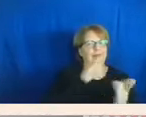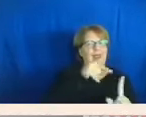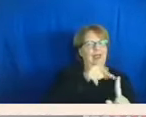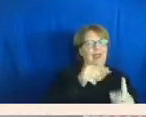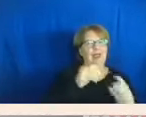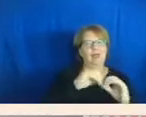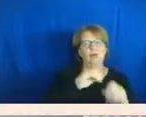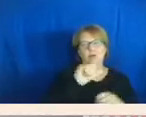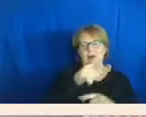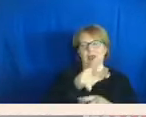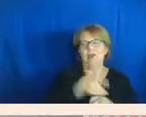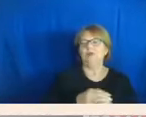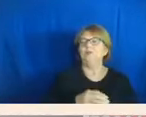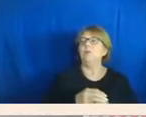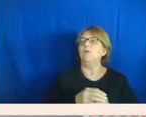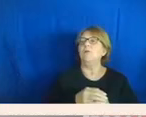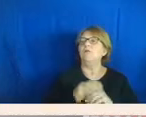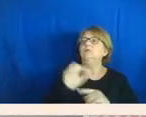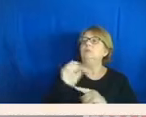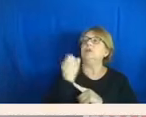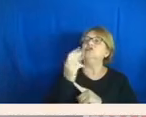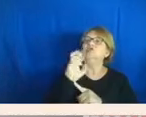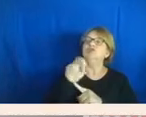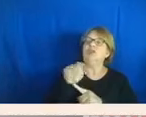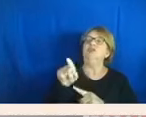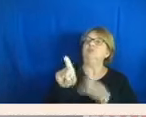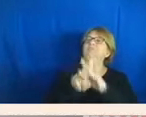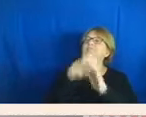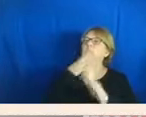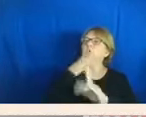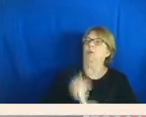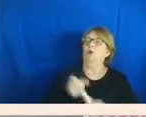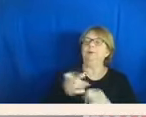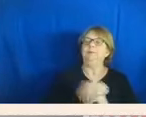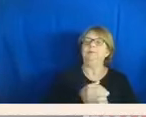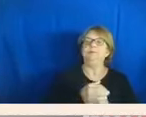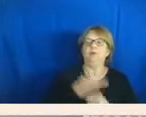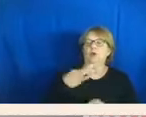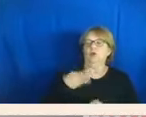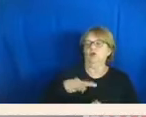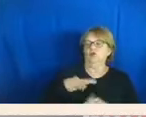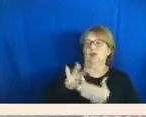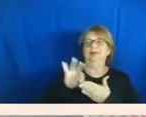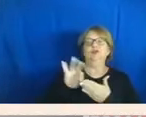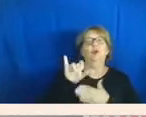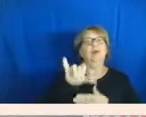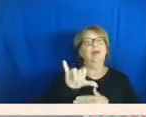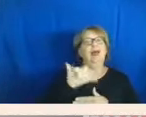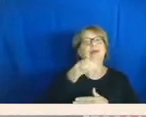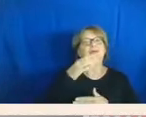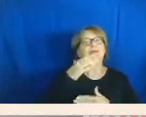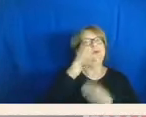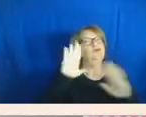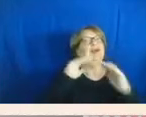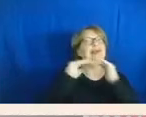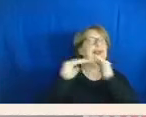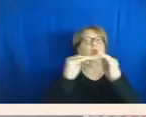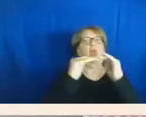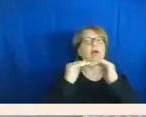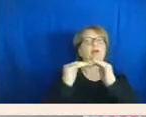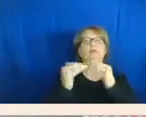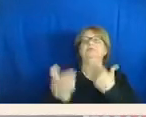But Sharon brought up a really good point. A credit score is a great equalizer. It doesn't matter what